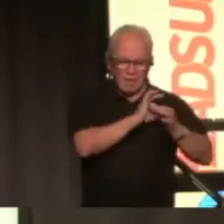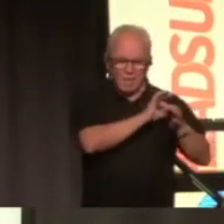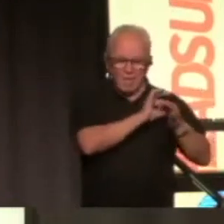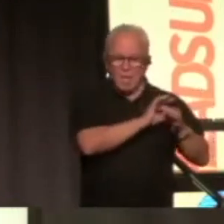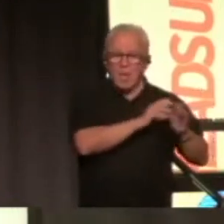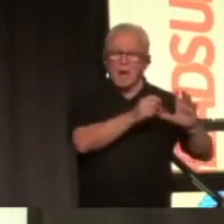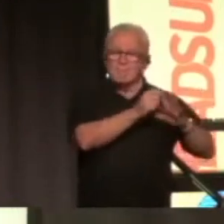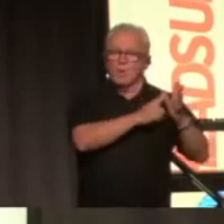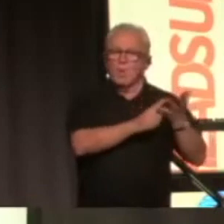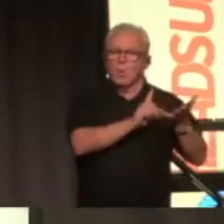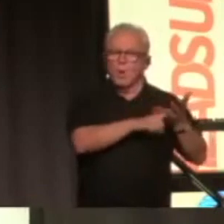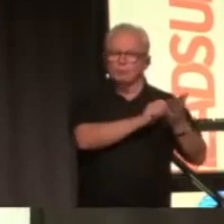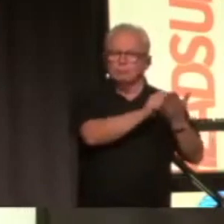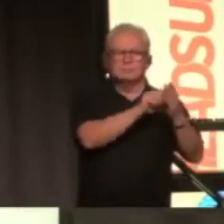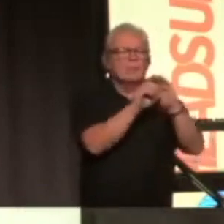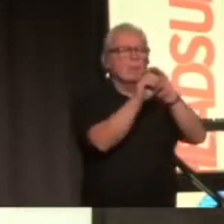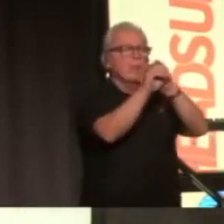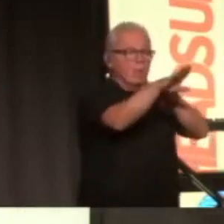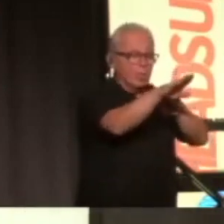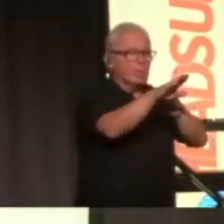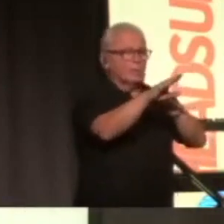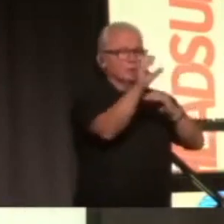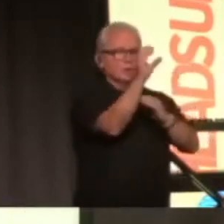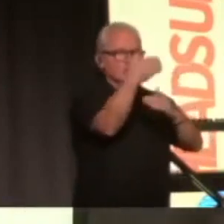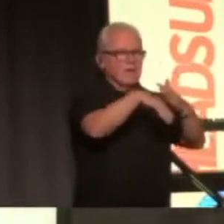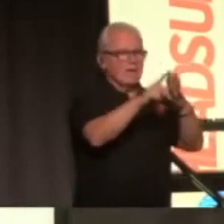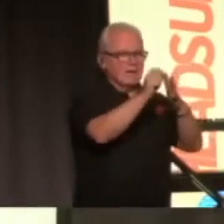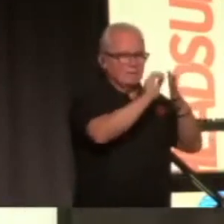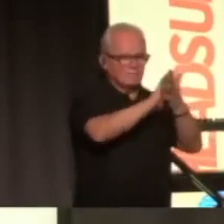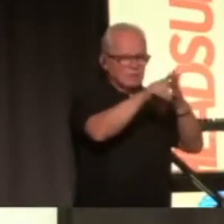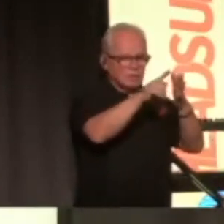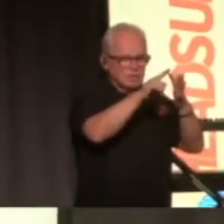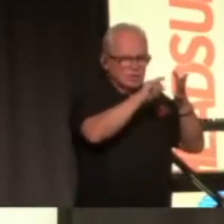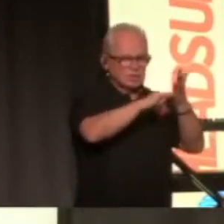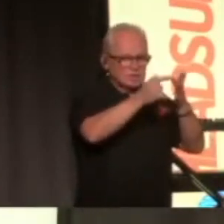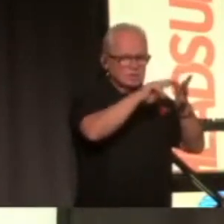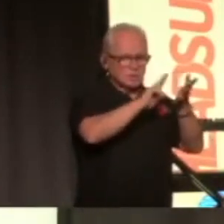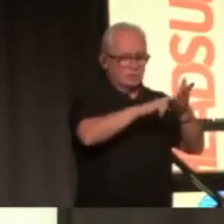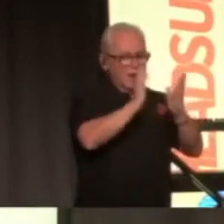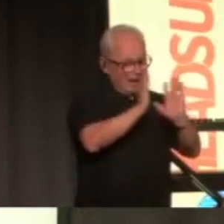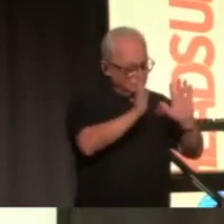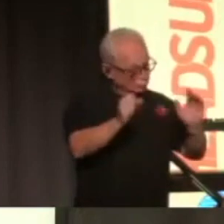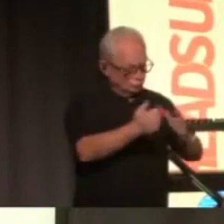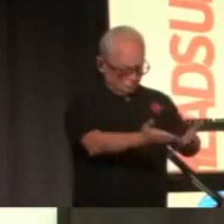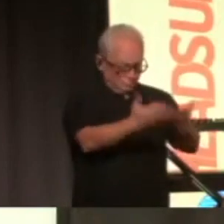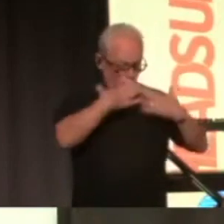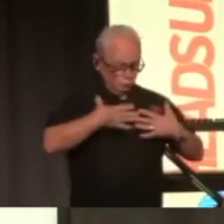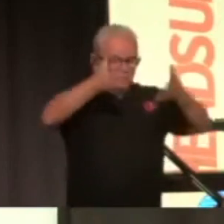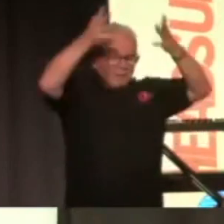writes to the Ephesian church and tells them to put on the whole armor of God. You've heard that preached that many